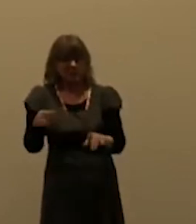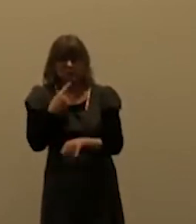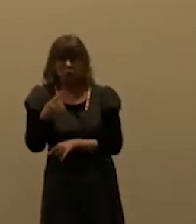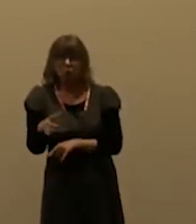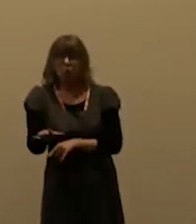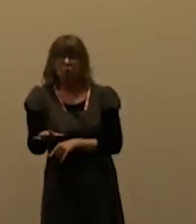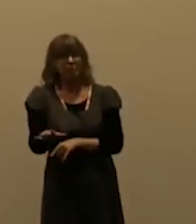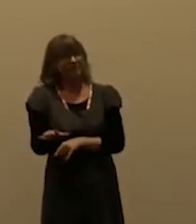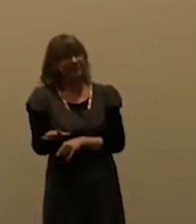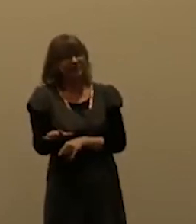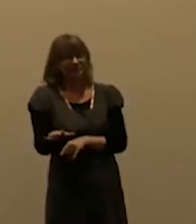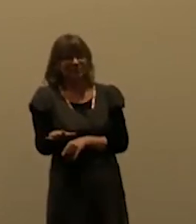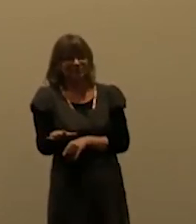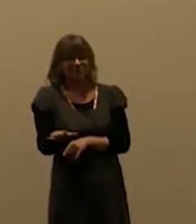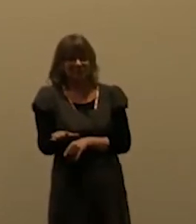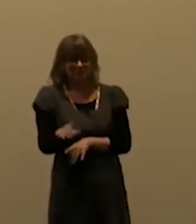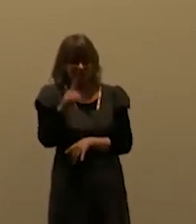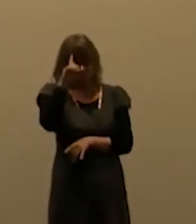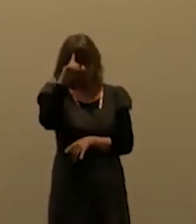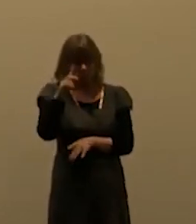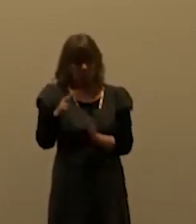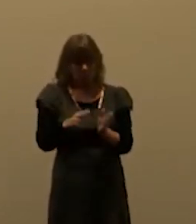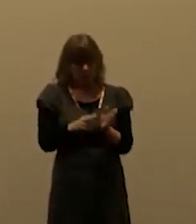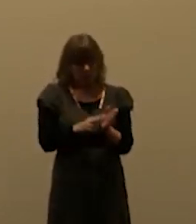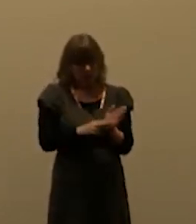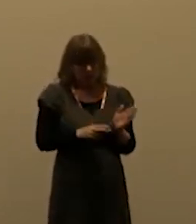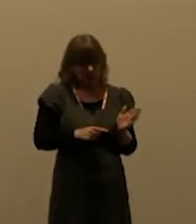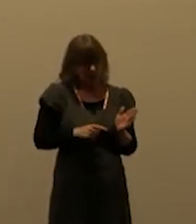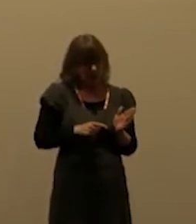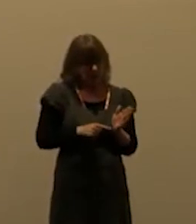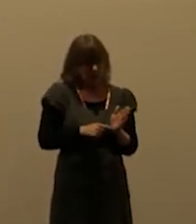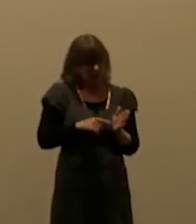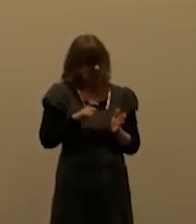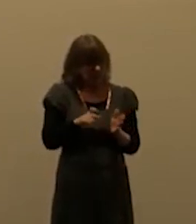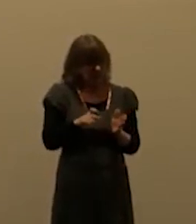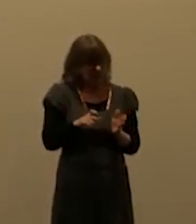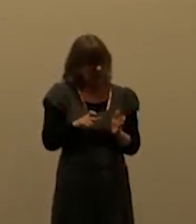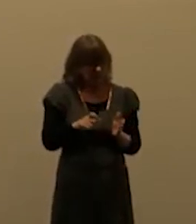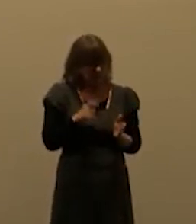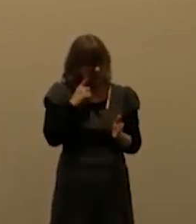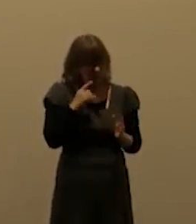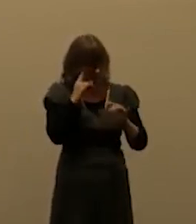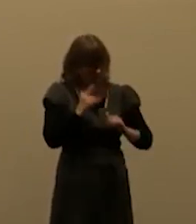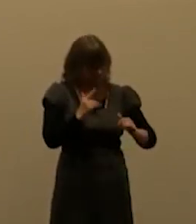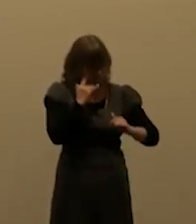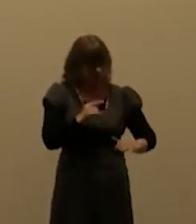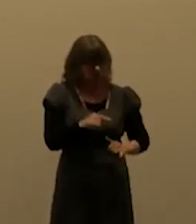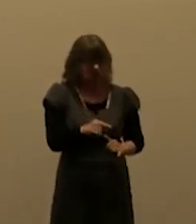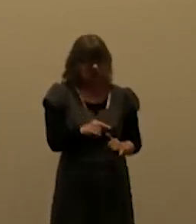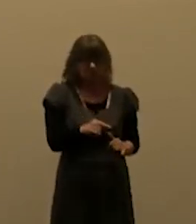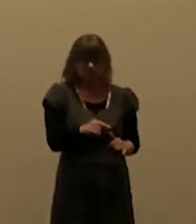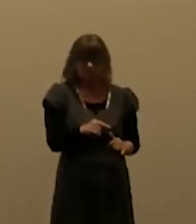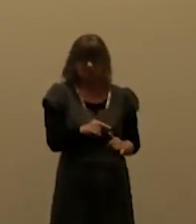you know, typically when I'm doing the NCSC evaluations, it's me evaluating the 10. Yeah, I don't really pass it to